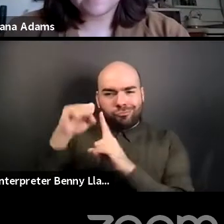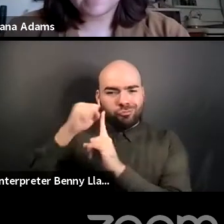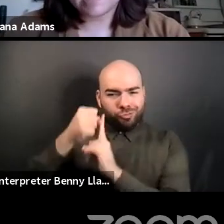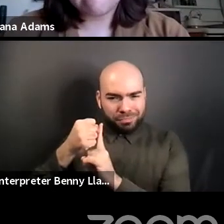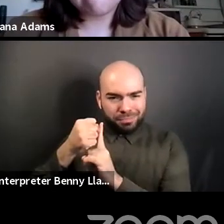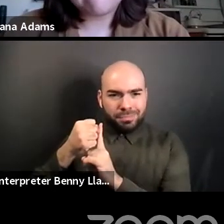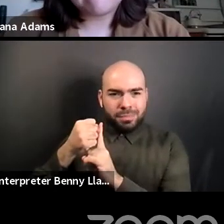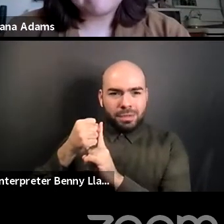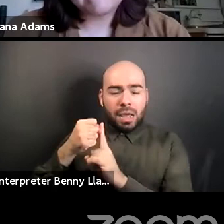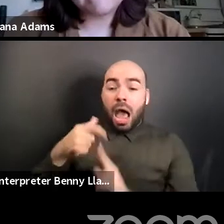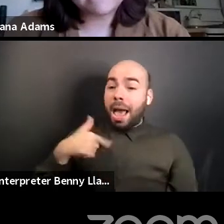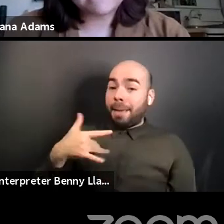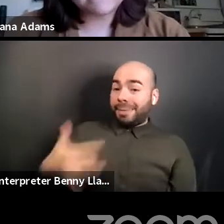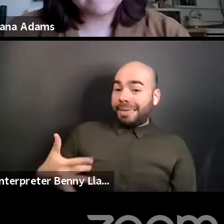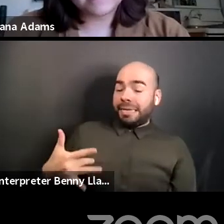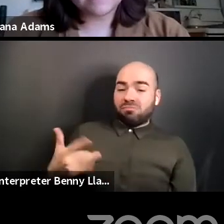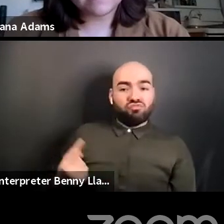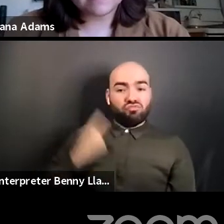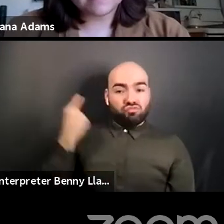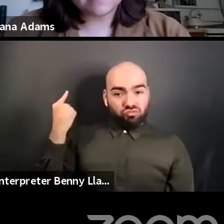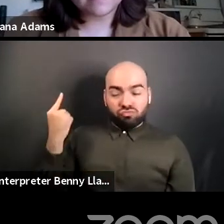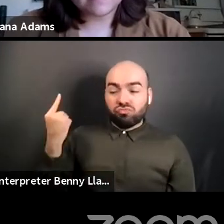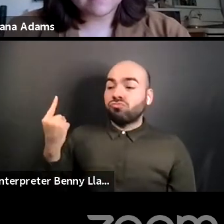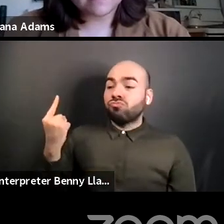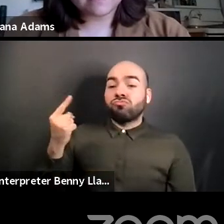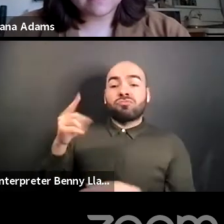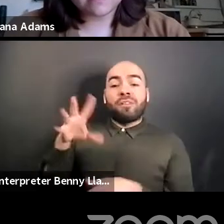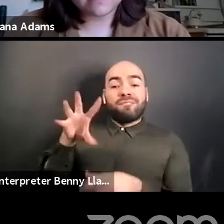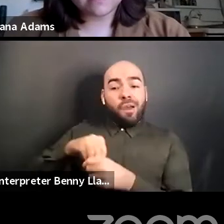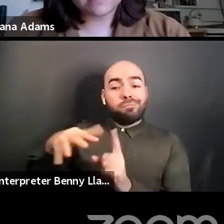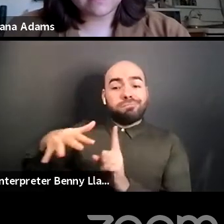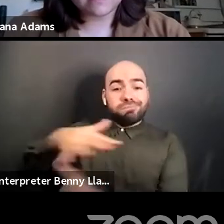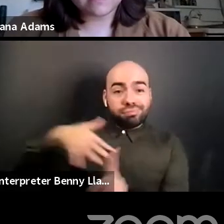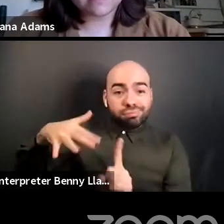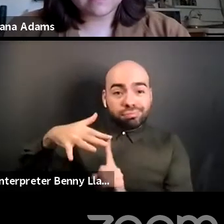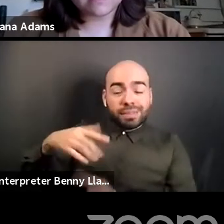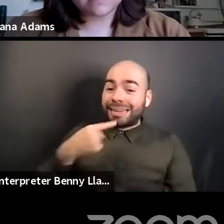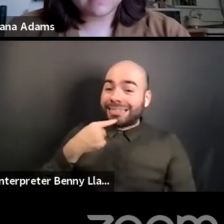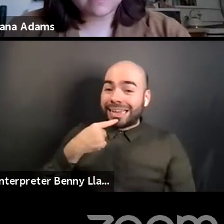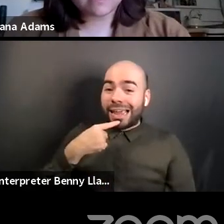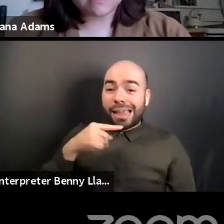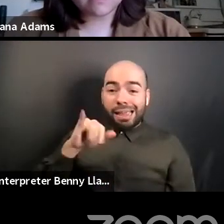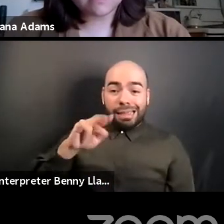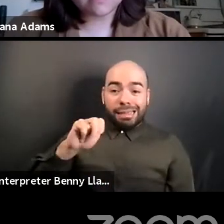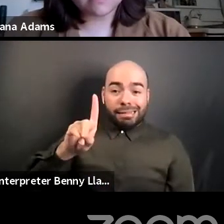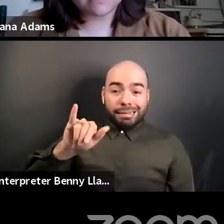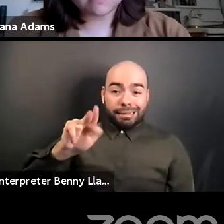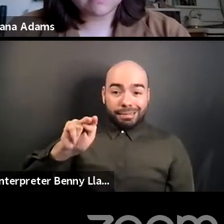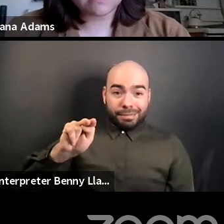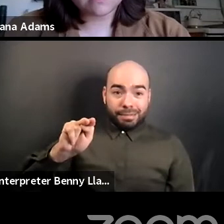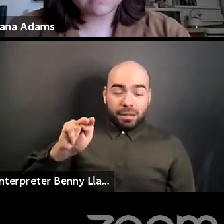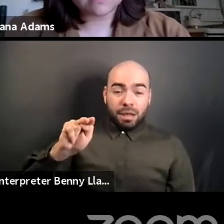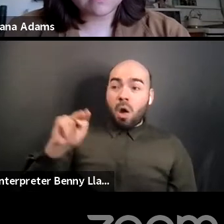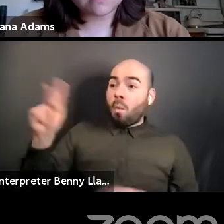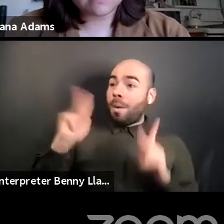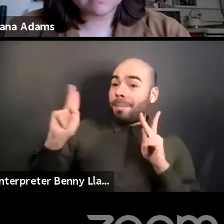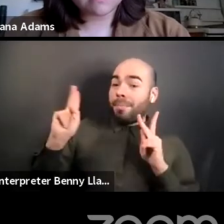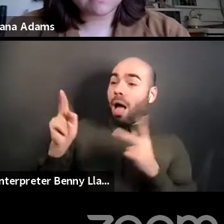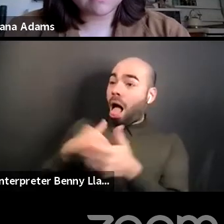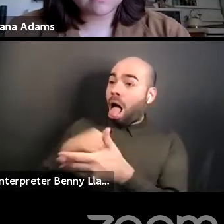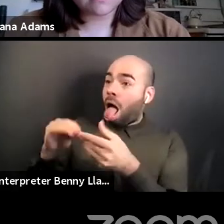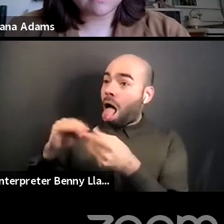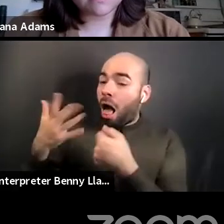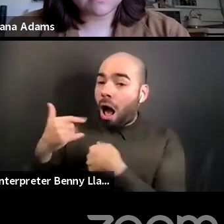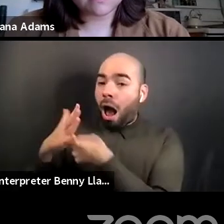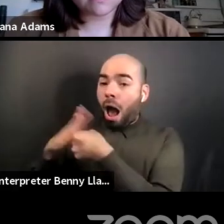take offense when I'm in spaces and I accidentally use the term Indian when people silence me, because that is how